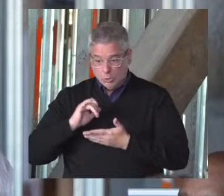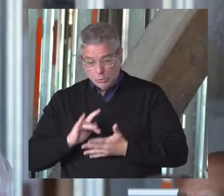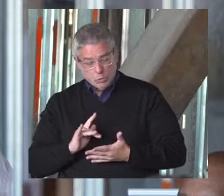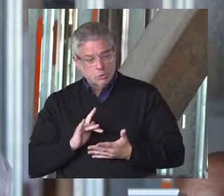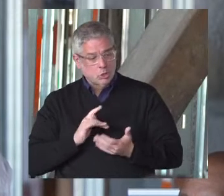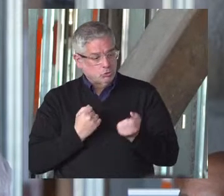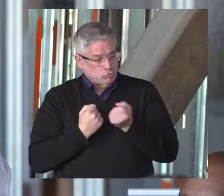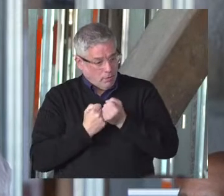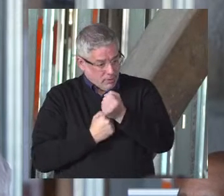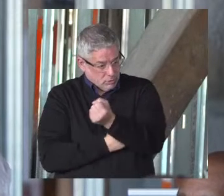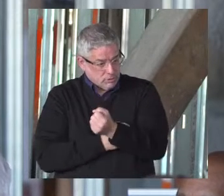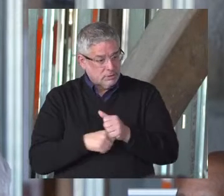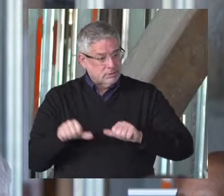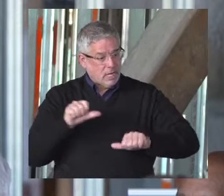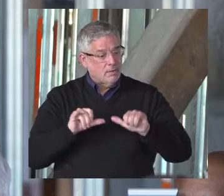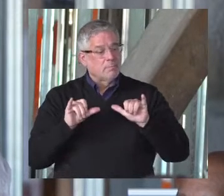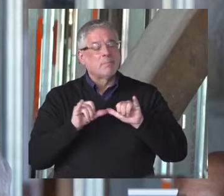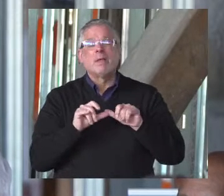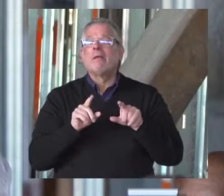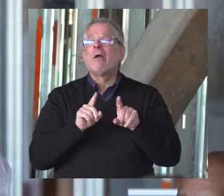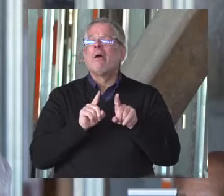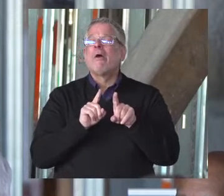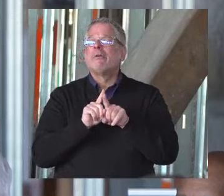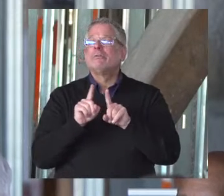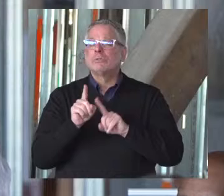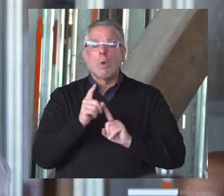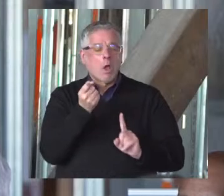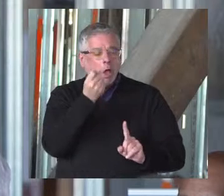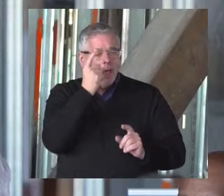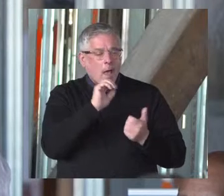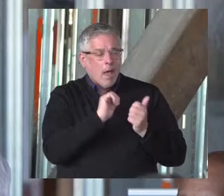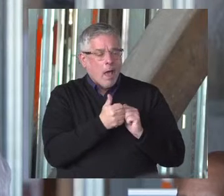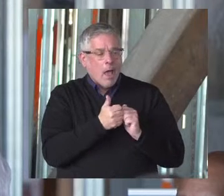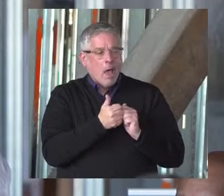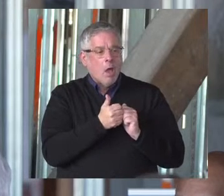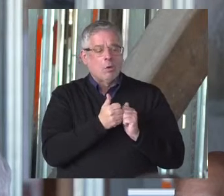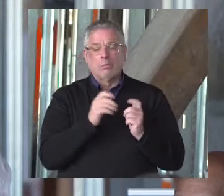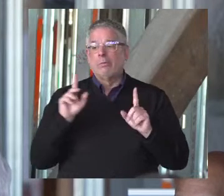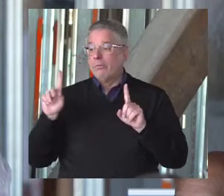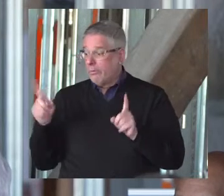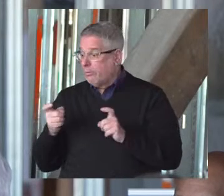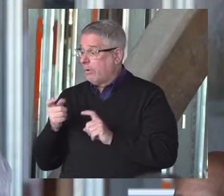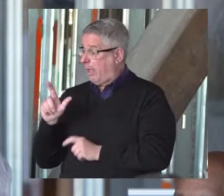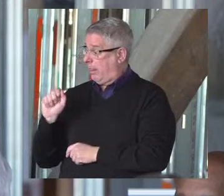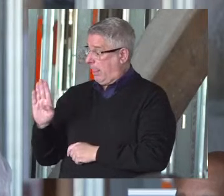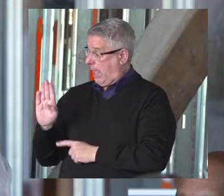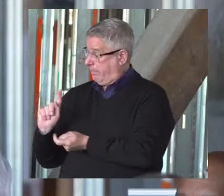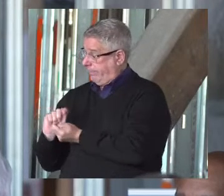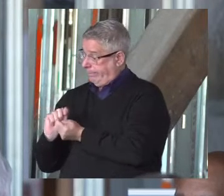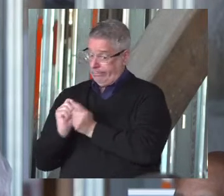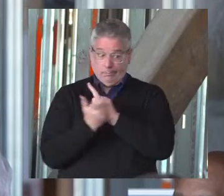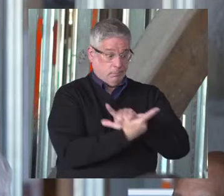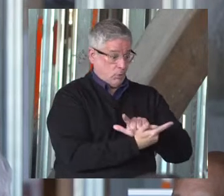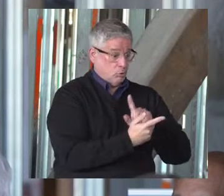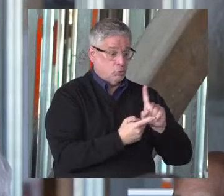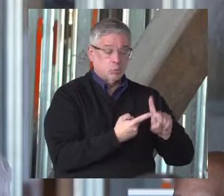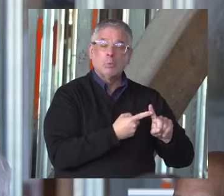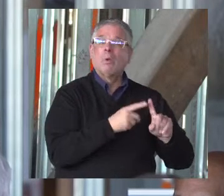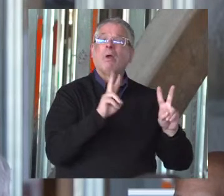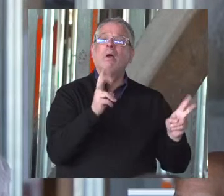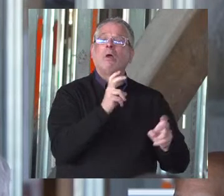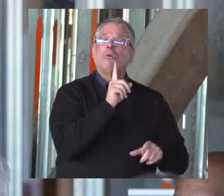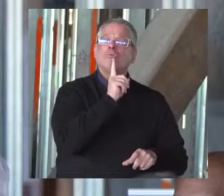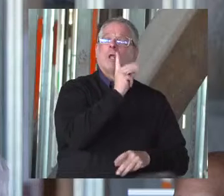strong foundation for science and engineering, but they'll understand how to translate from the lab into the real world. And